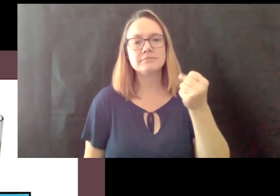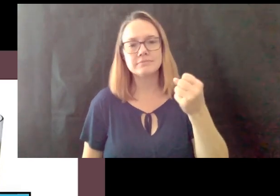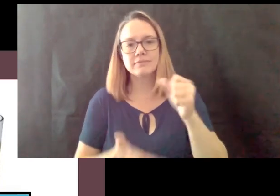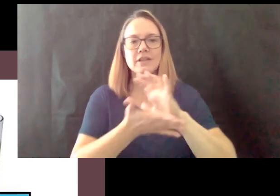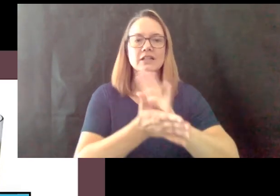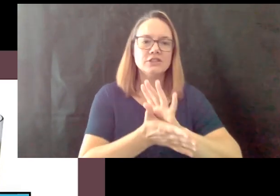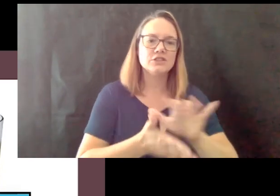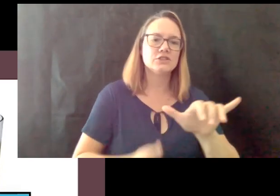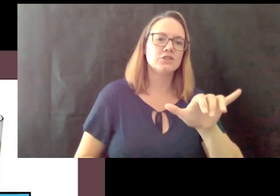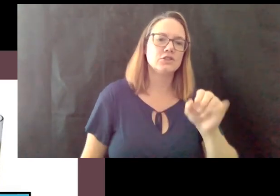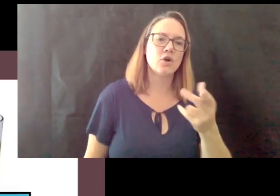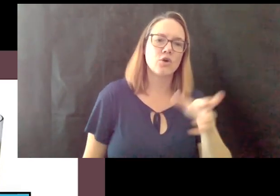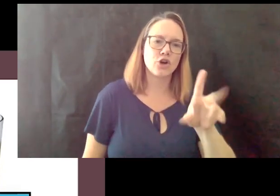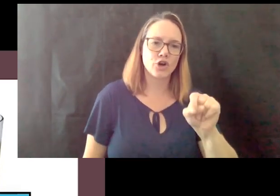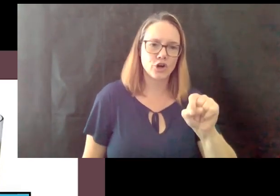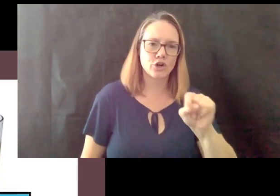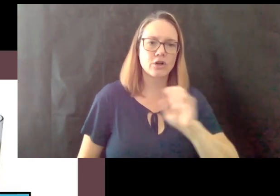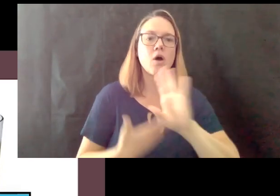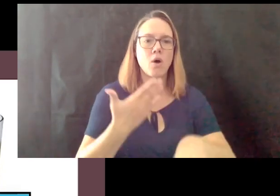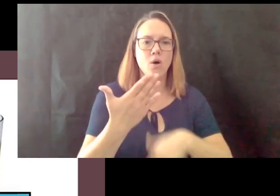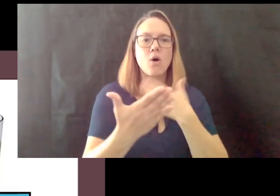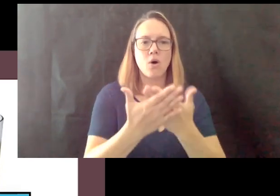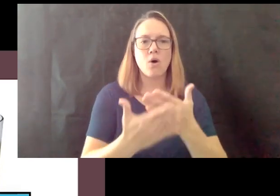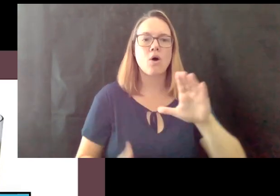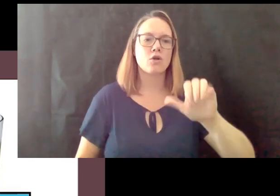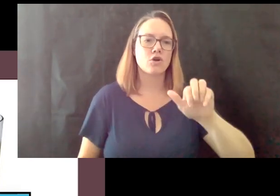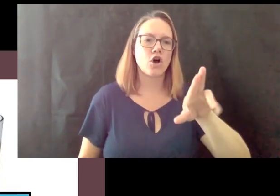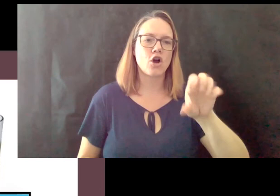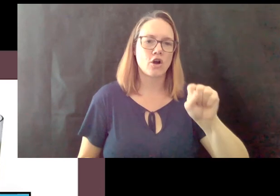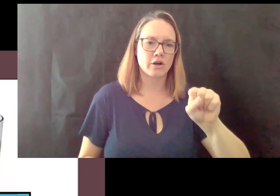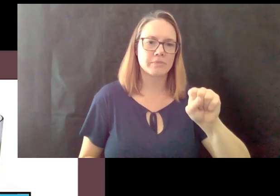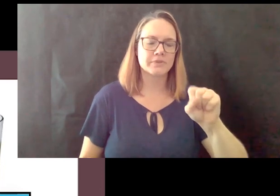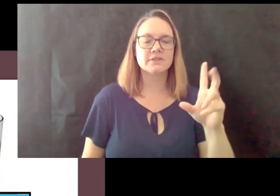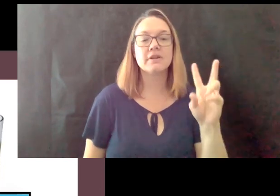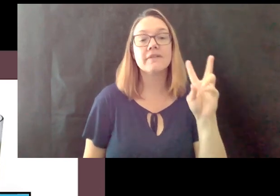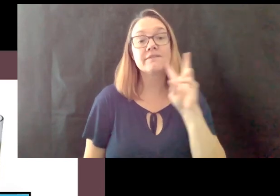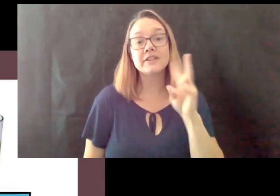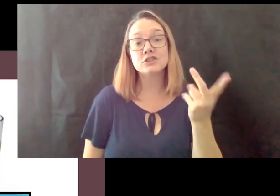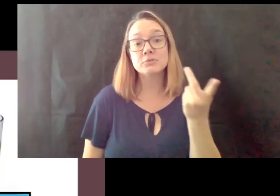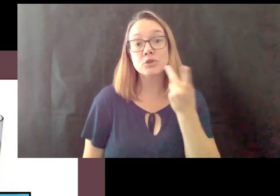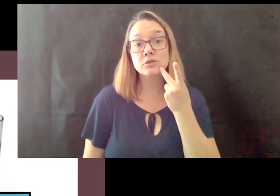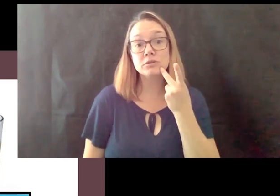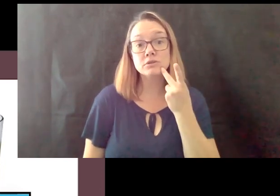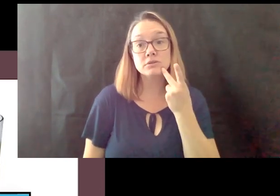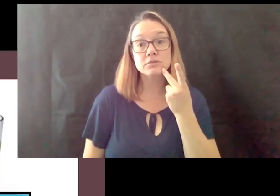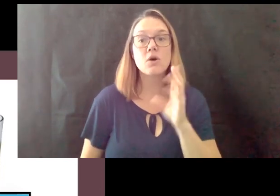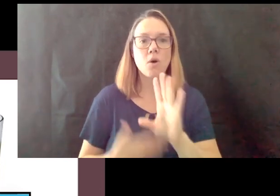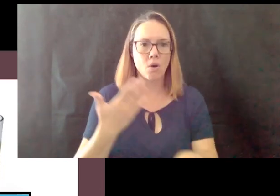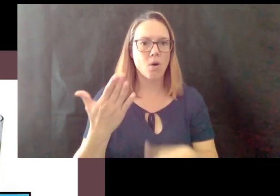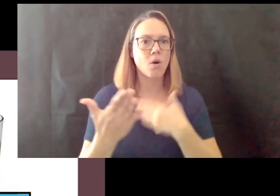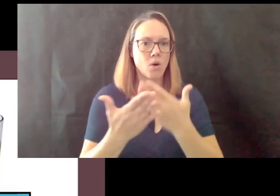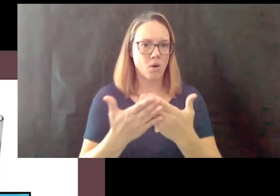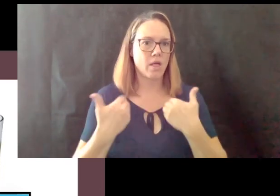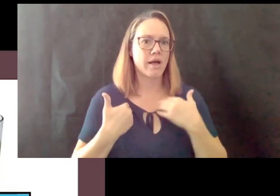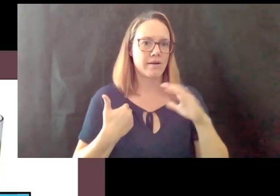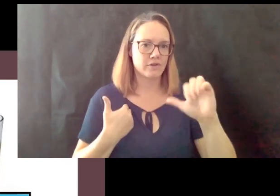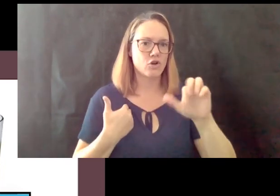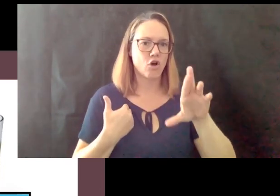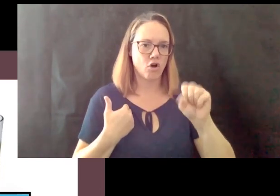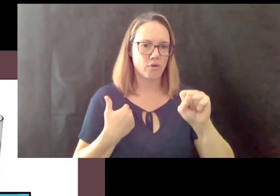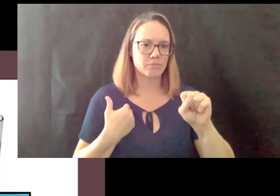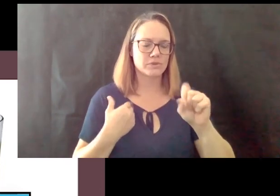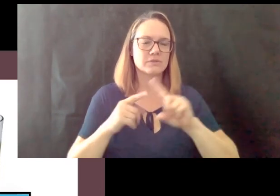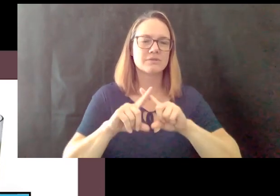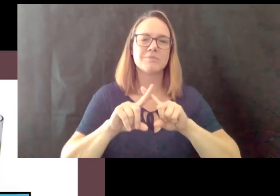sugars. So your milk, cheese, yogurt, those are all going to be carbs. Vegetables, we talked about how all vegetables